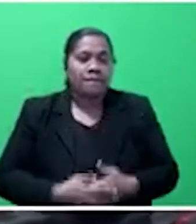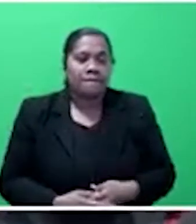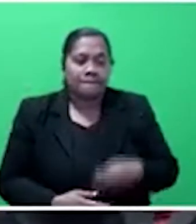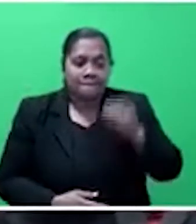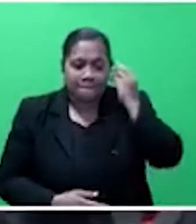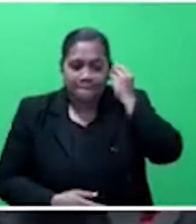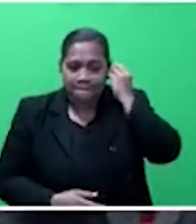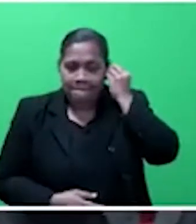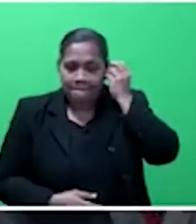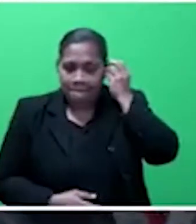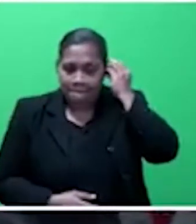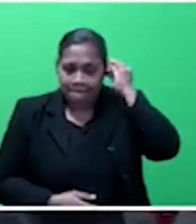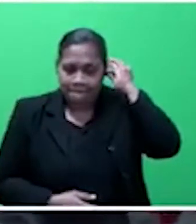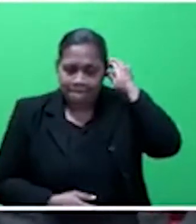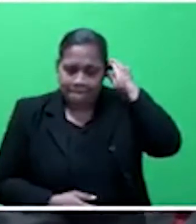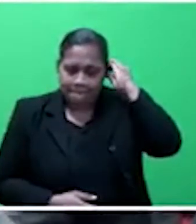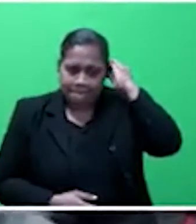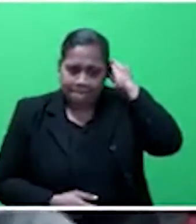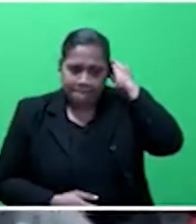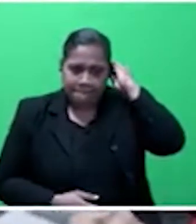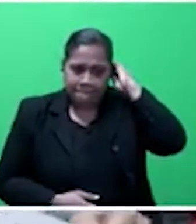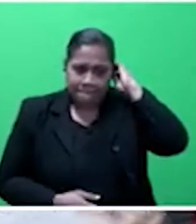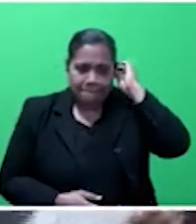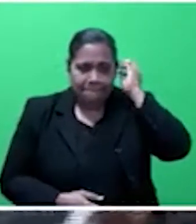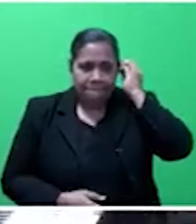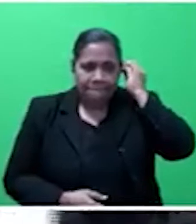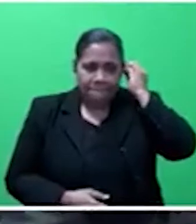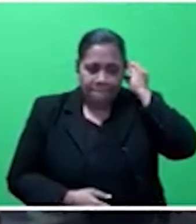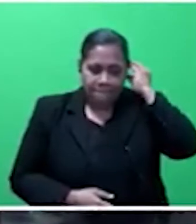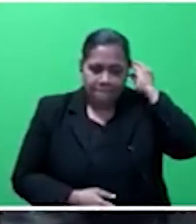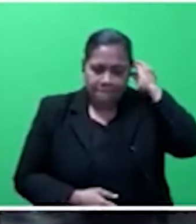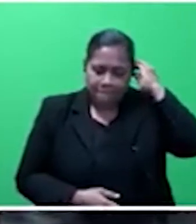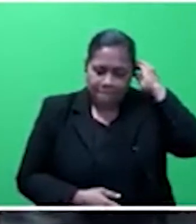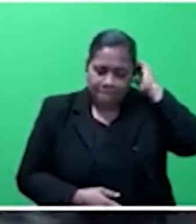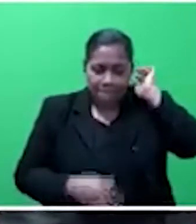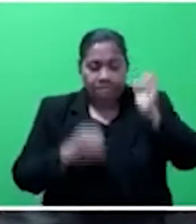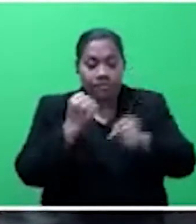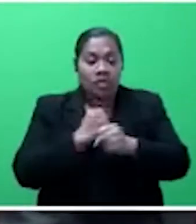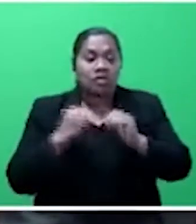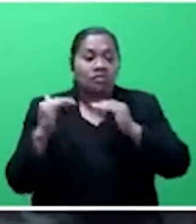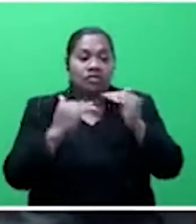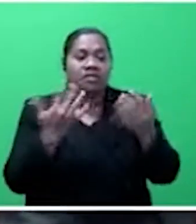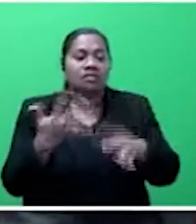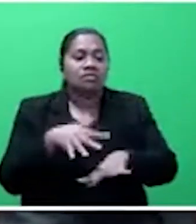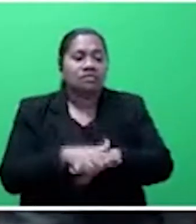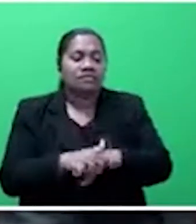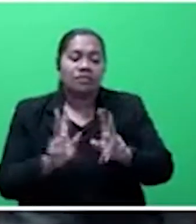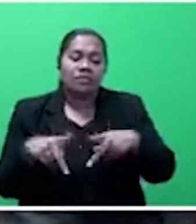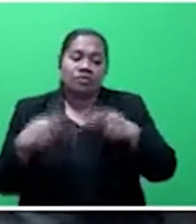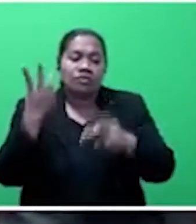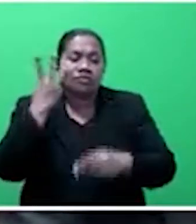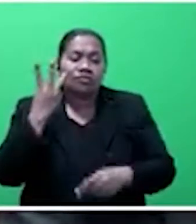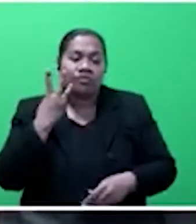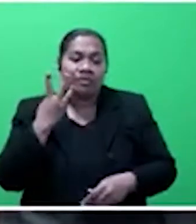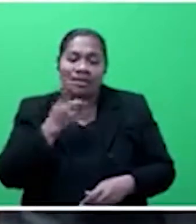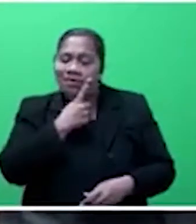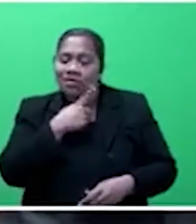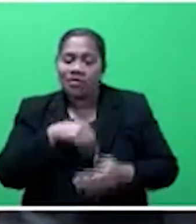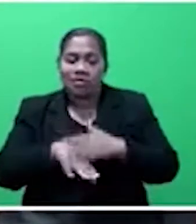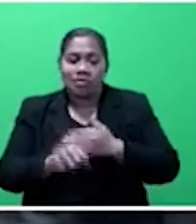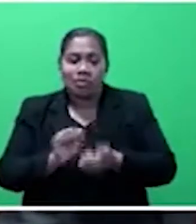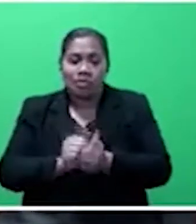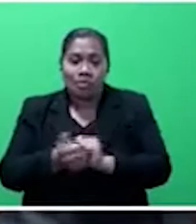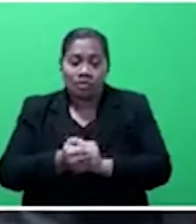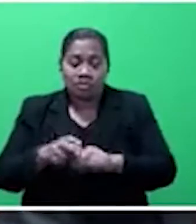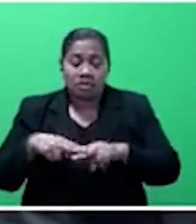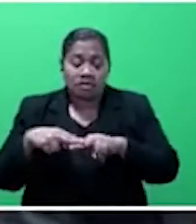In particular, Mr. Speaker, say in terms of gender inclusivity and promotion of women and girls in sports. Fiji continues to be